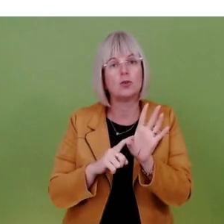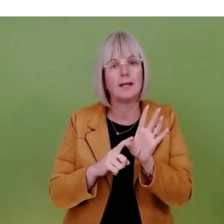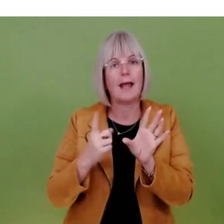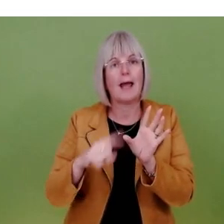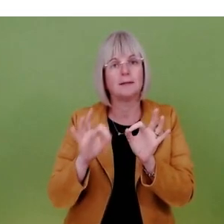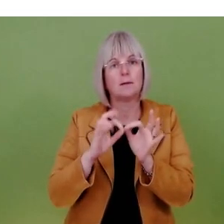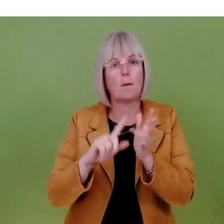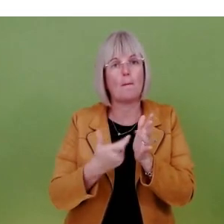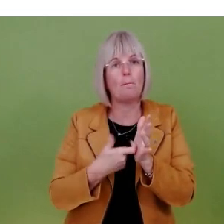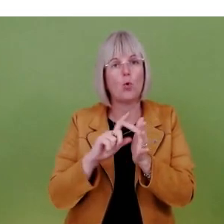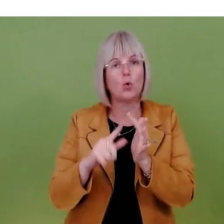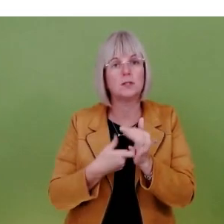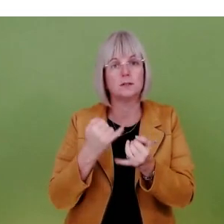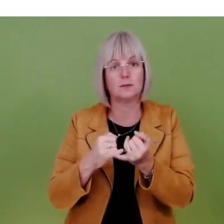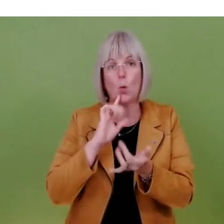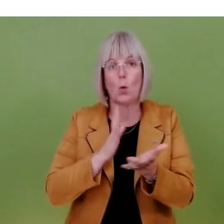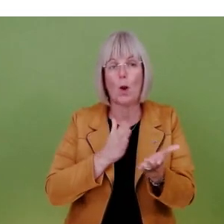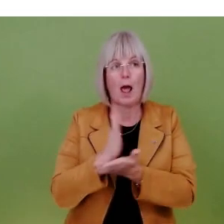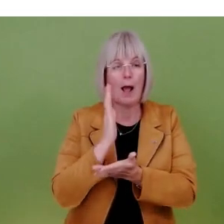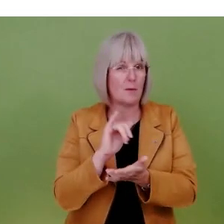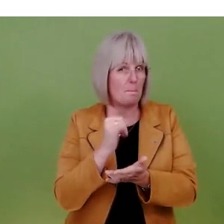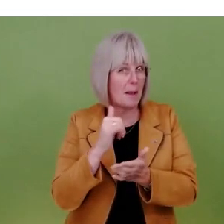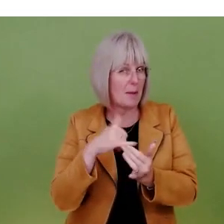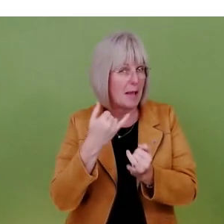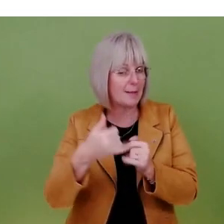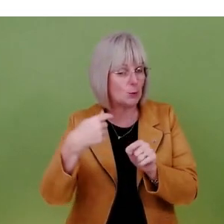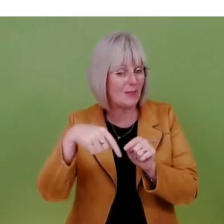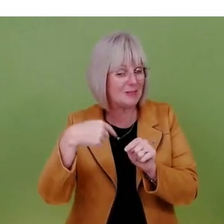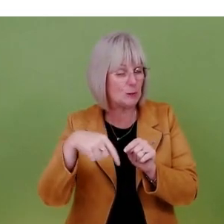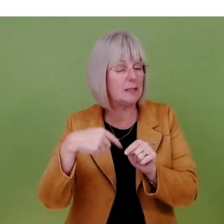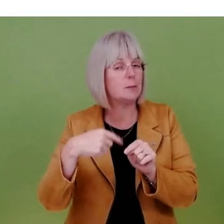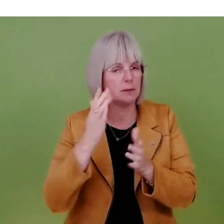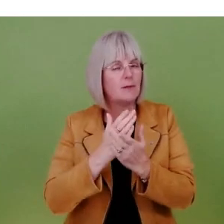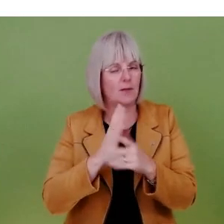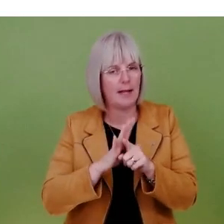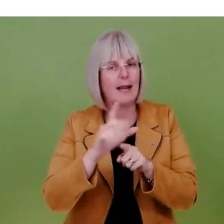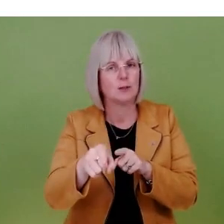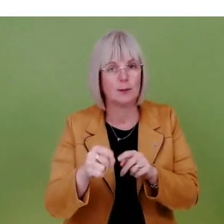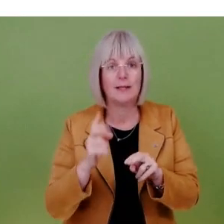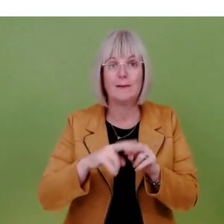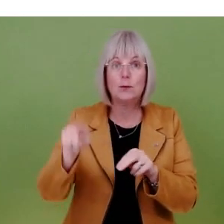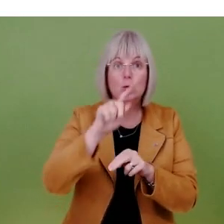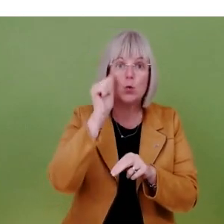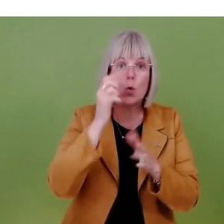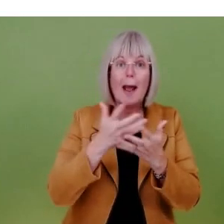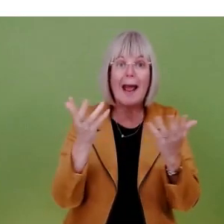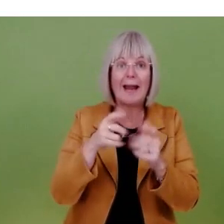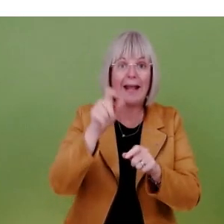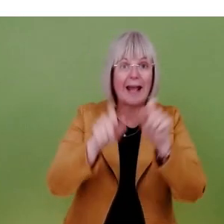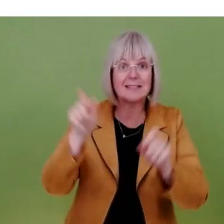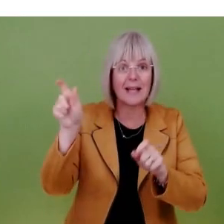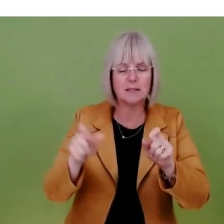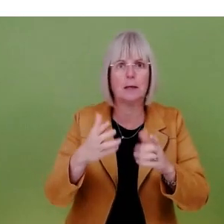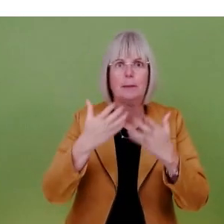if not early next week. If you know any candidates, please do send them our way. We'd be really, what's